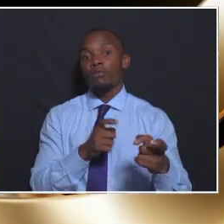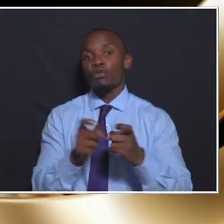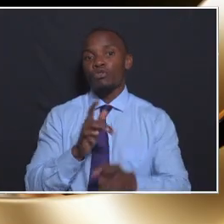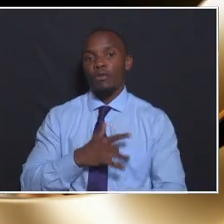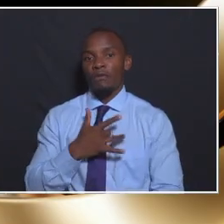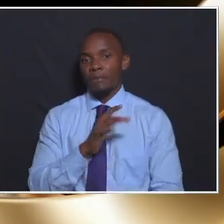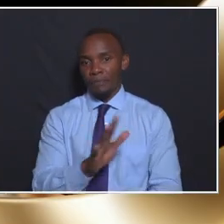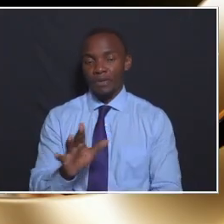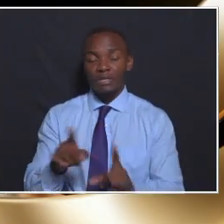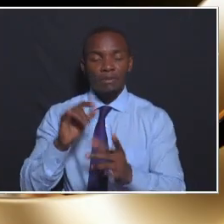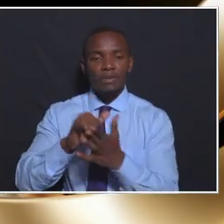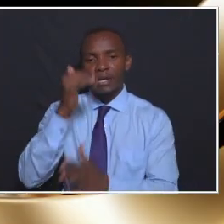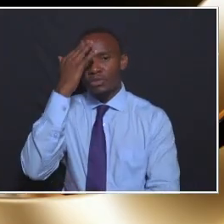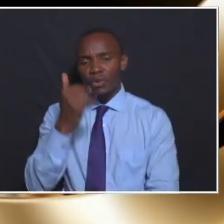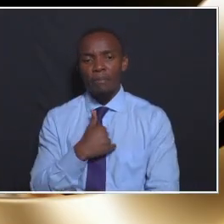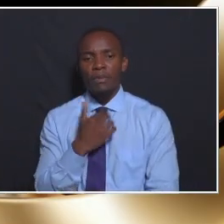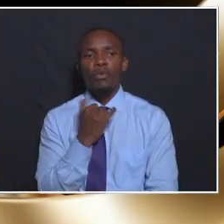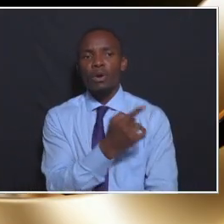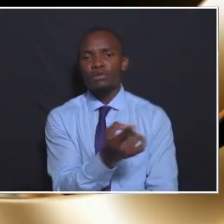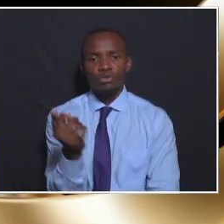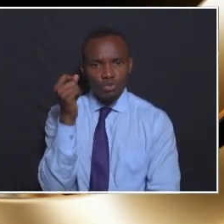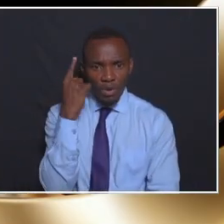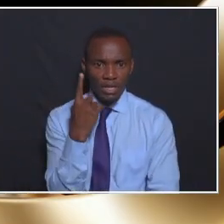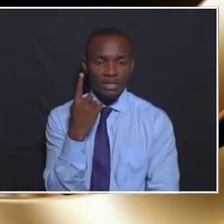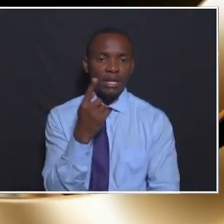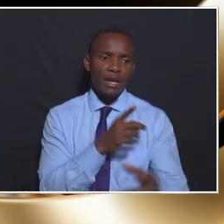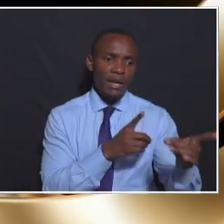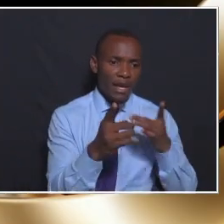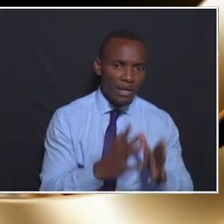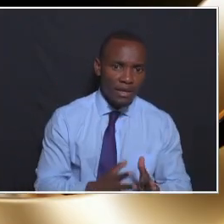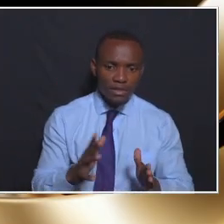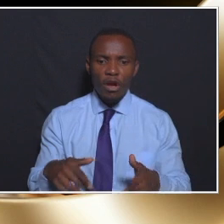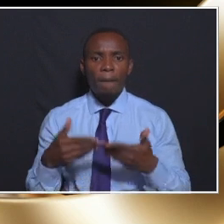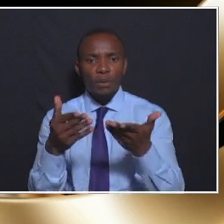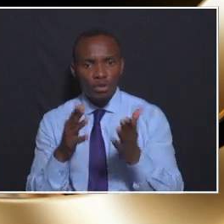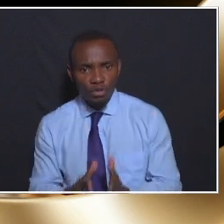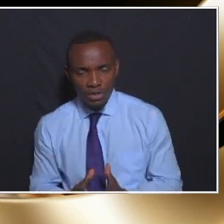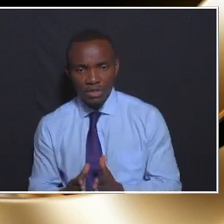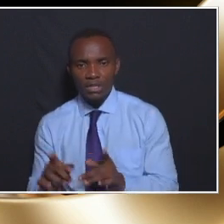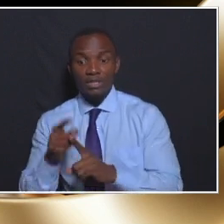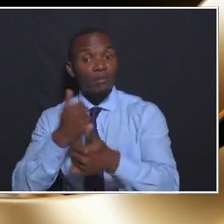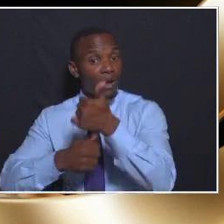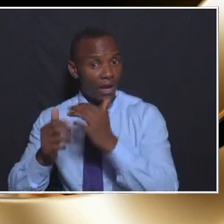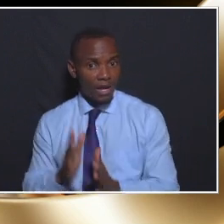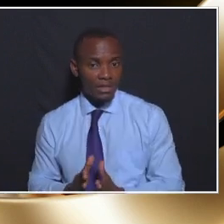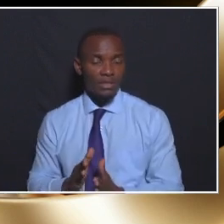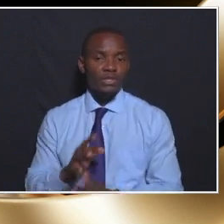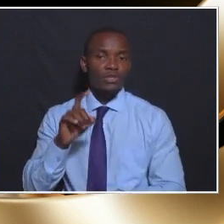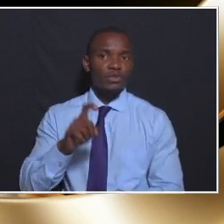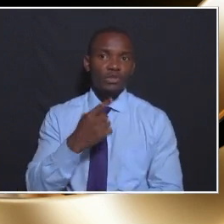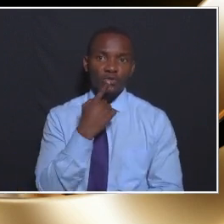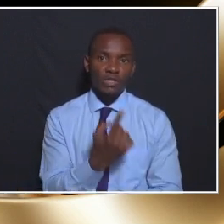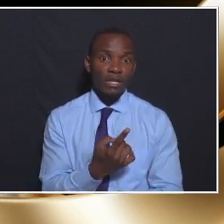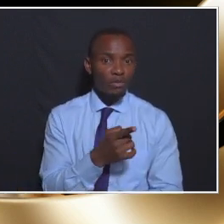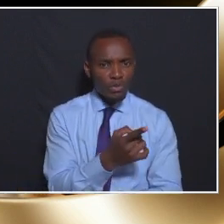this narrative to you guys, directors, producers, even actors. Actors begin to tell on set, are you guys going to mix this stuff